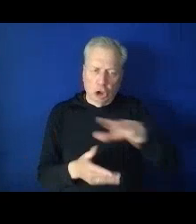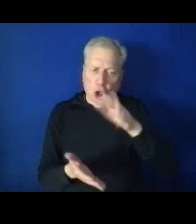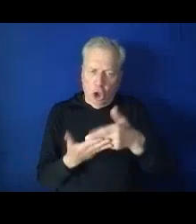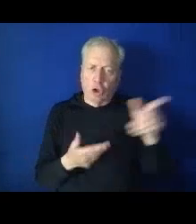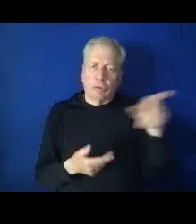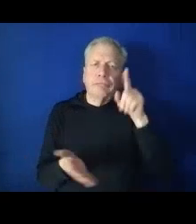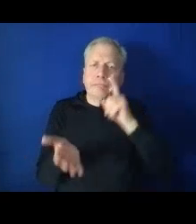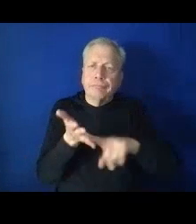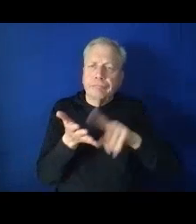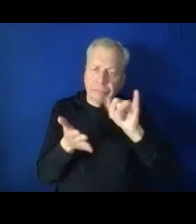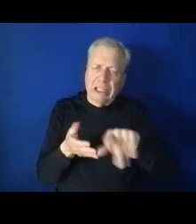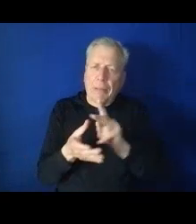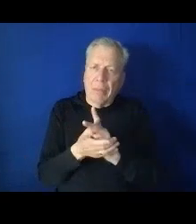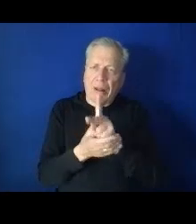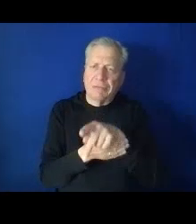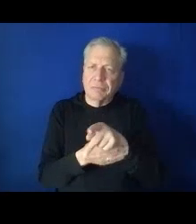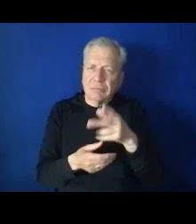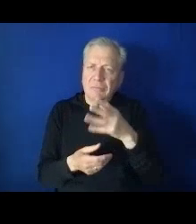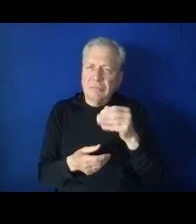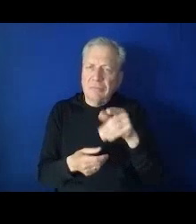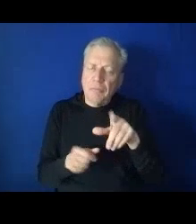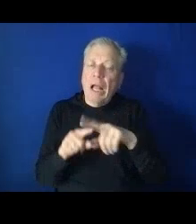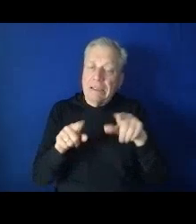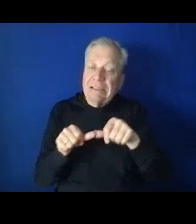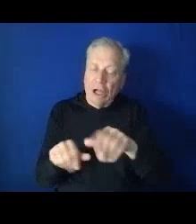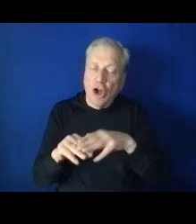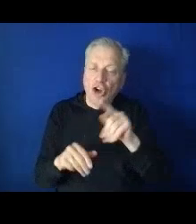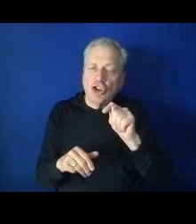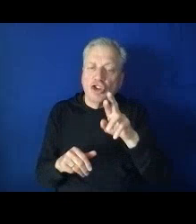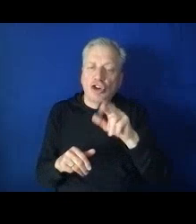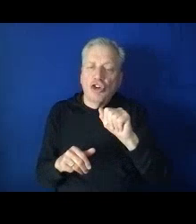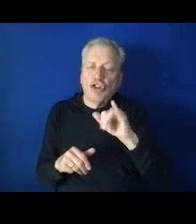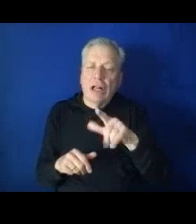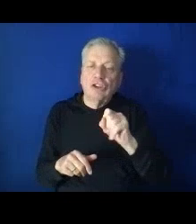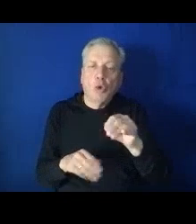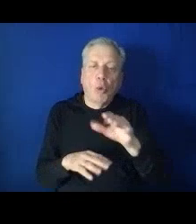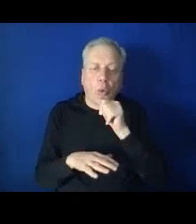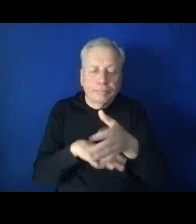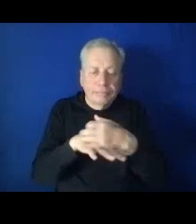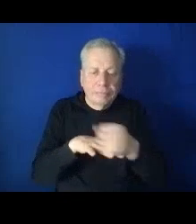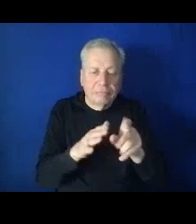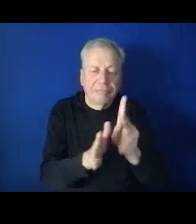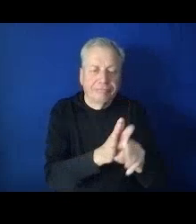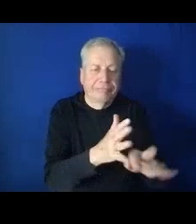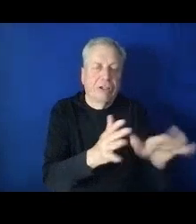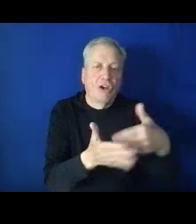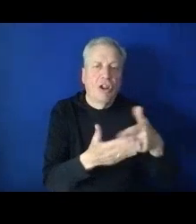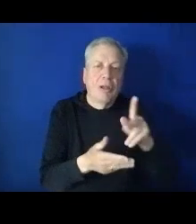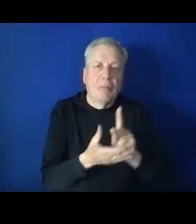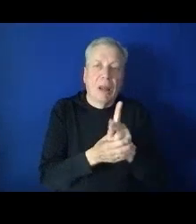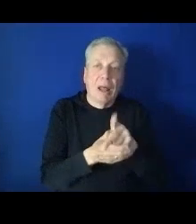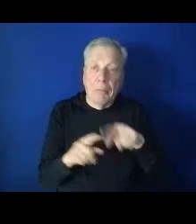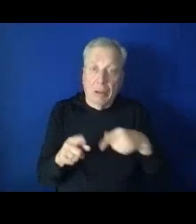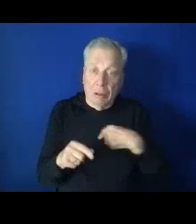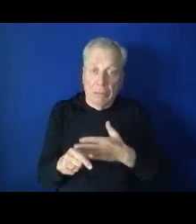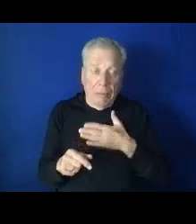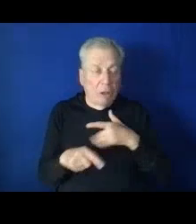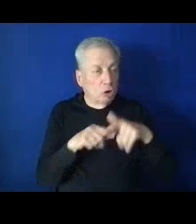this plant, but just stay on the trail so you don't wipe the plant out. And I'm happy to send